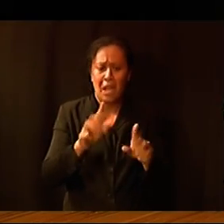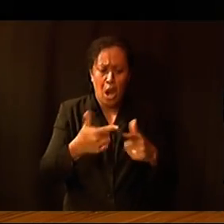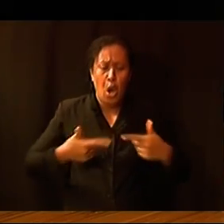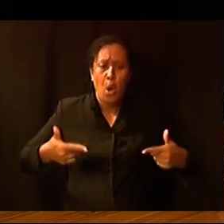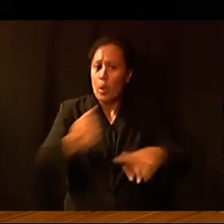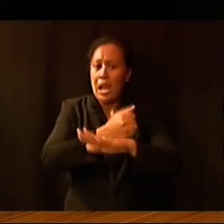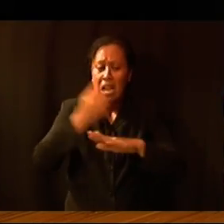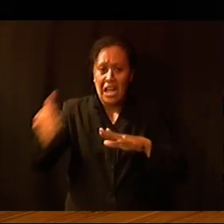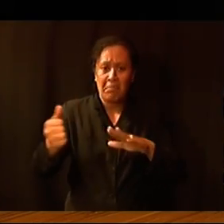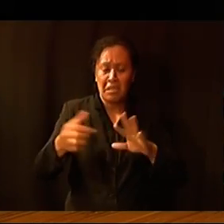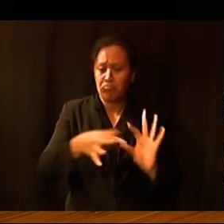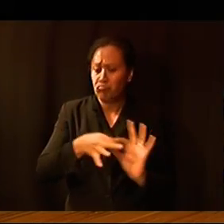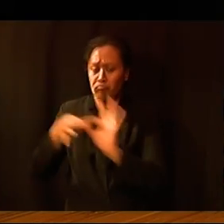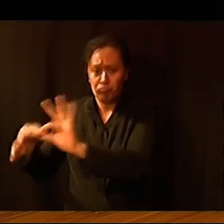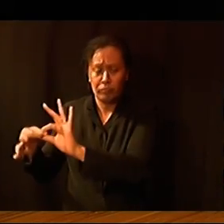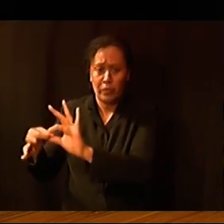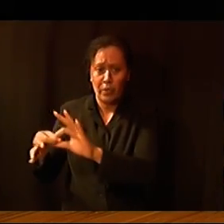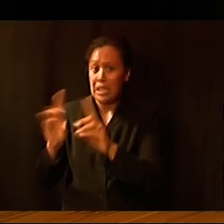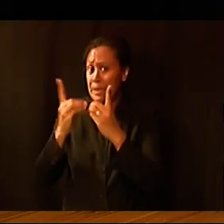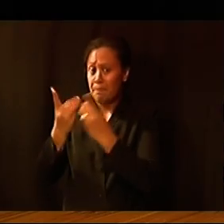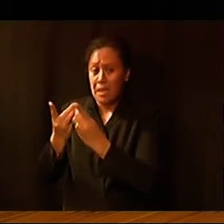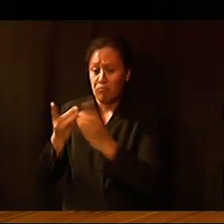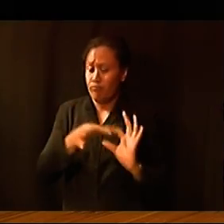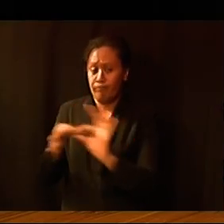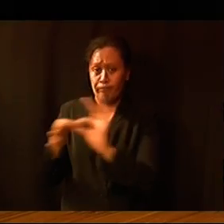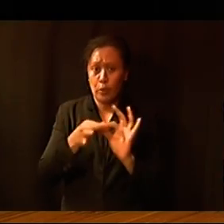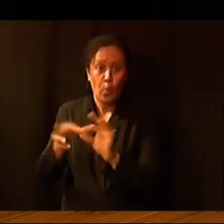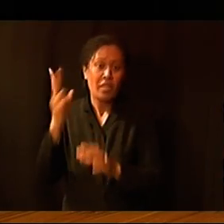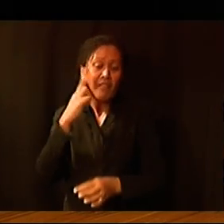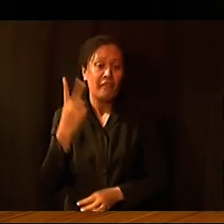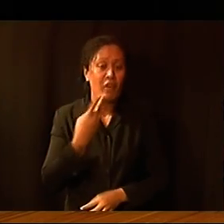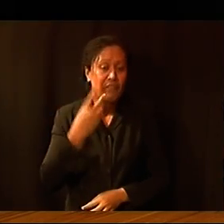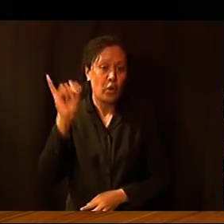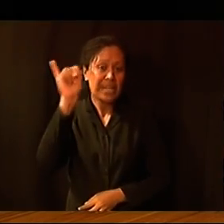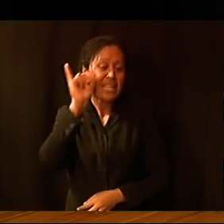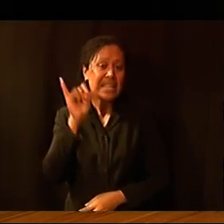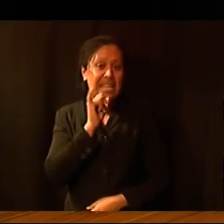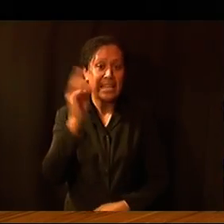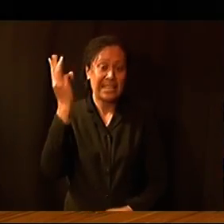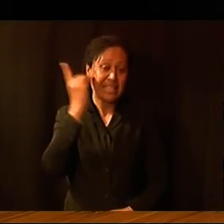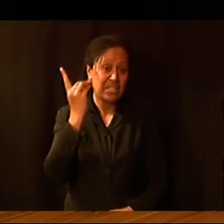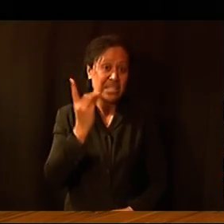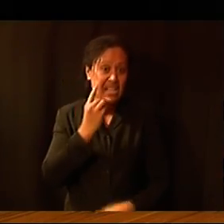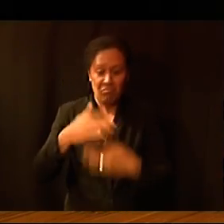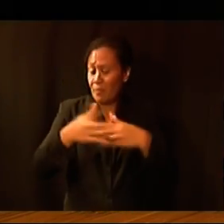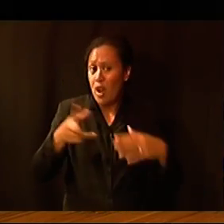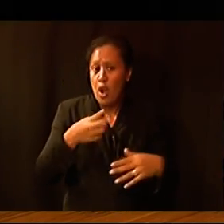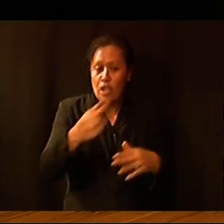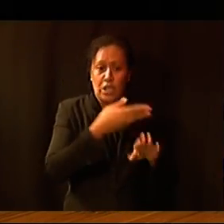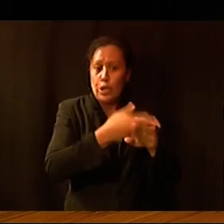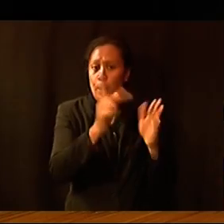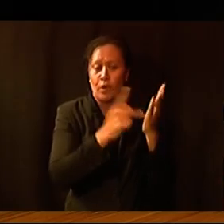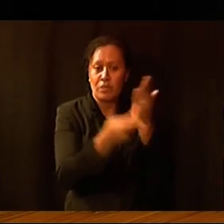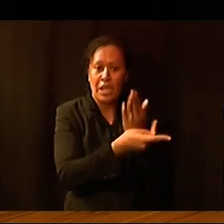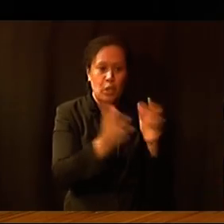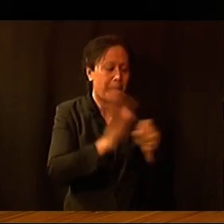of Local Government under the Department of Environment in partnership with Vodafone, Inc. Mobile and Digicel launched an initiative